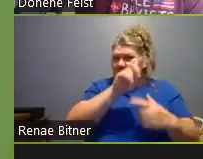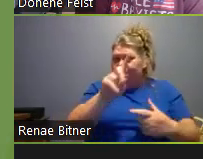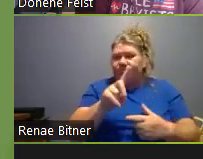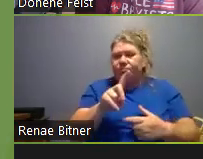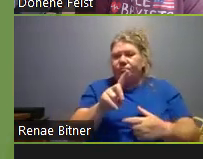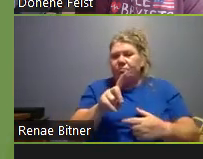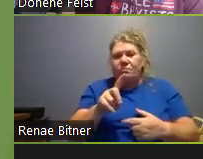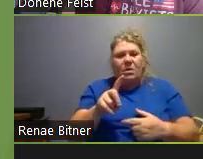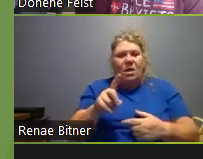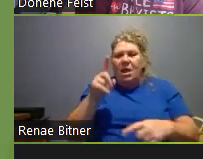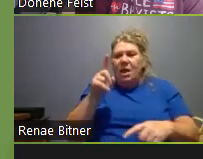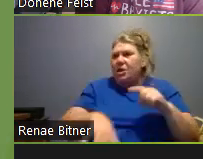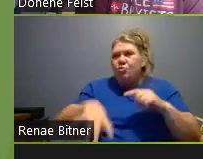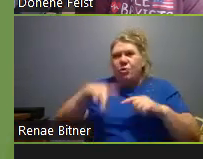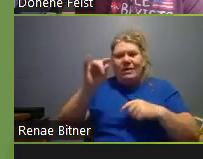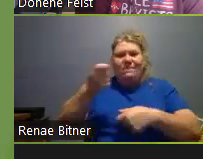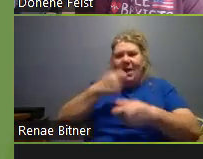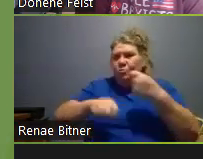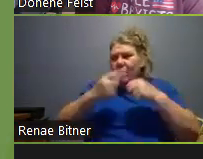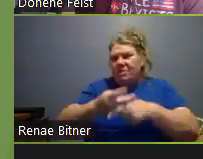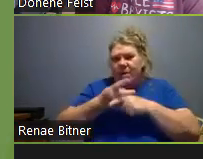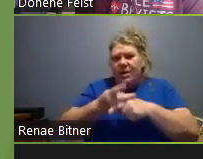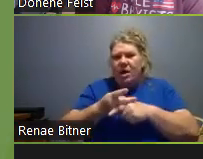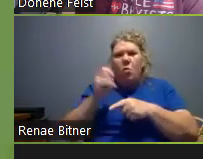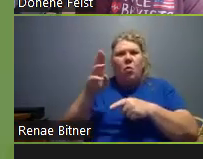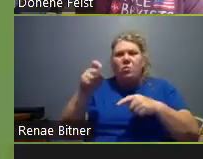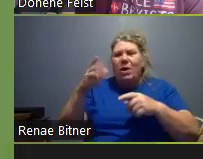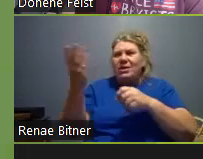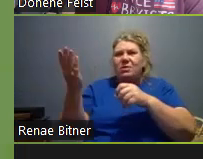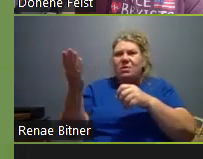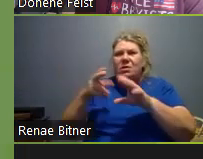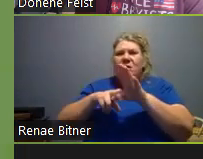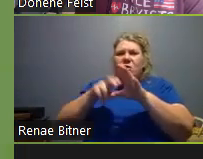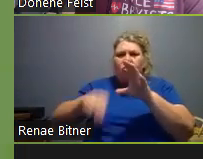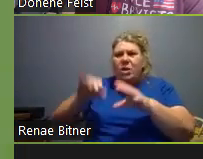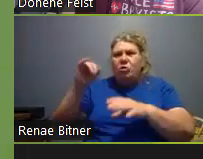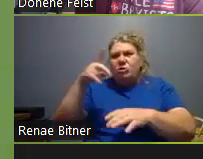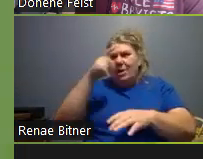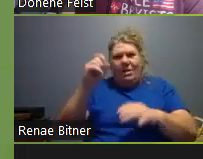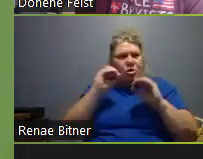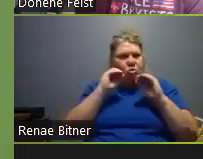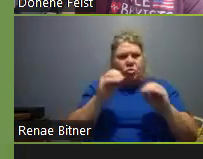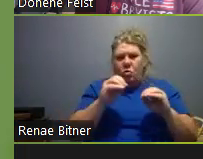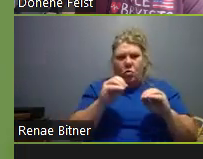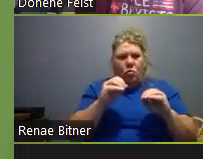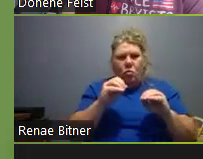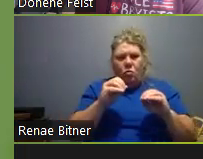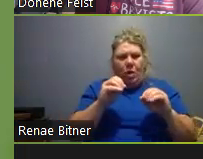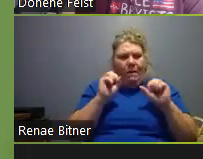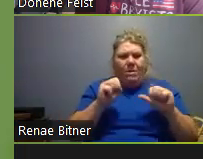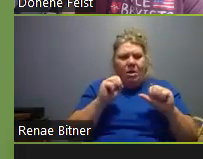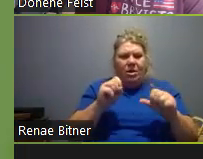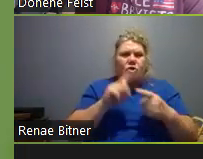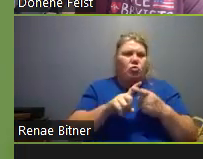been able to find respite care, or you've had to give up your job because of the lack of the ability to have